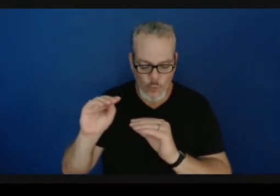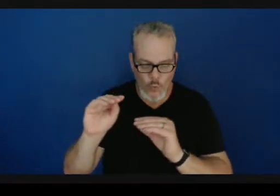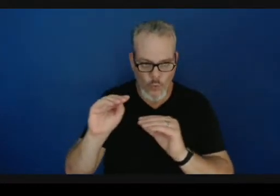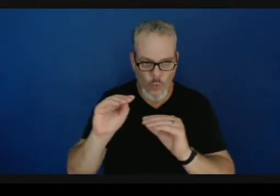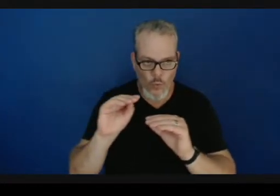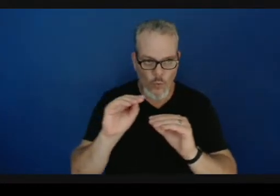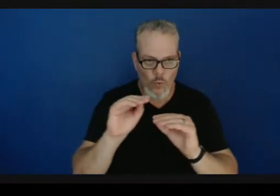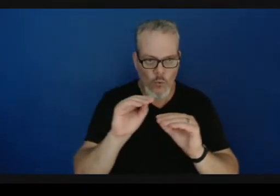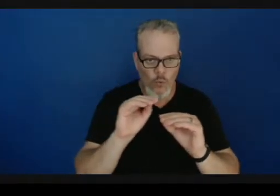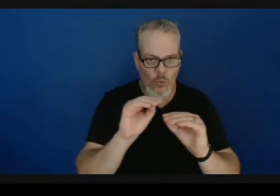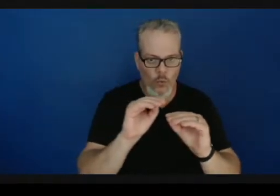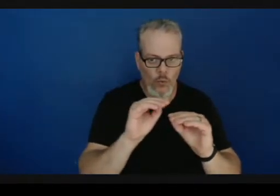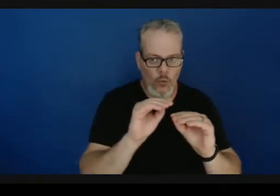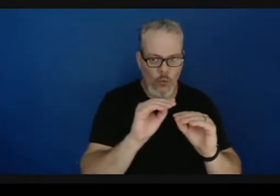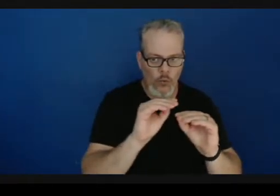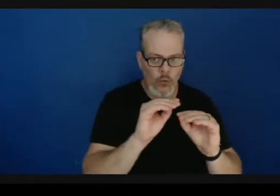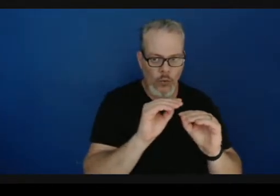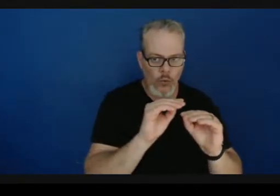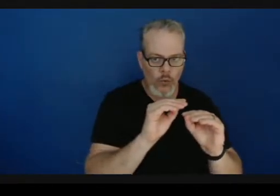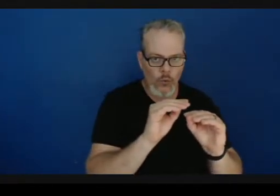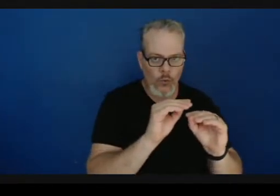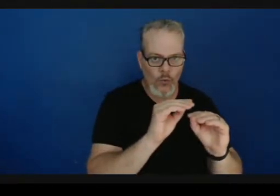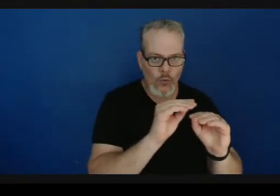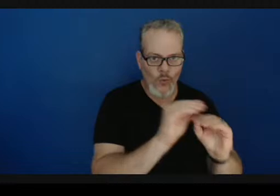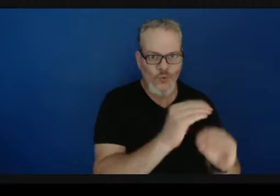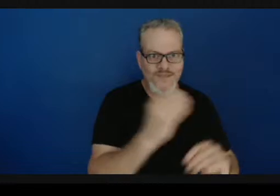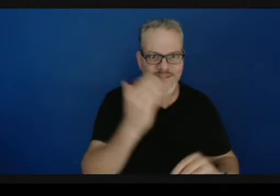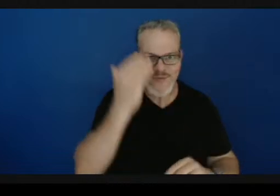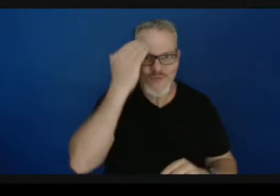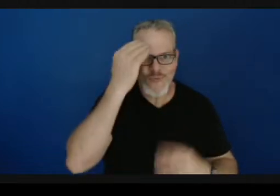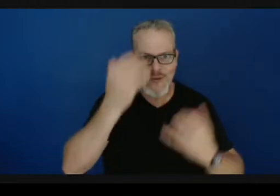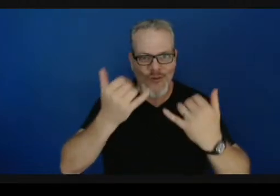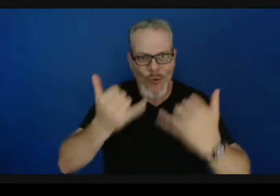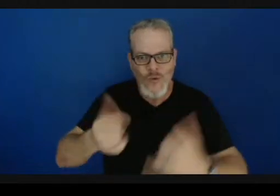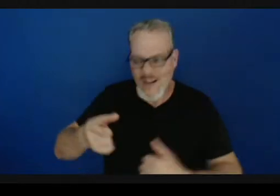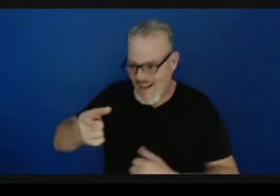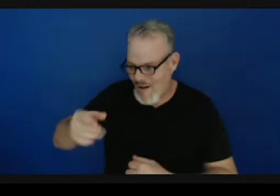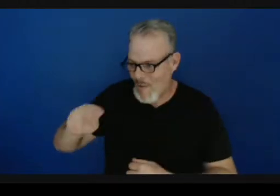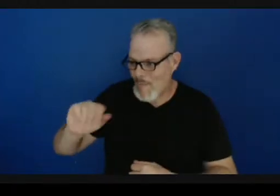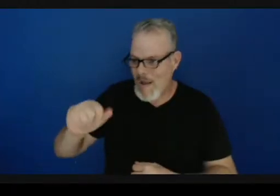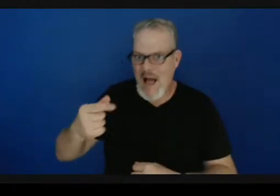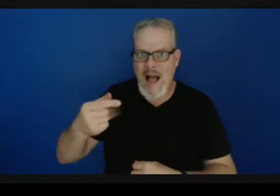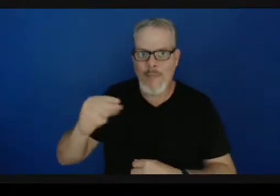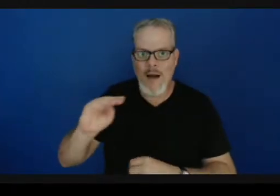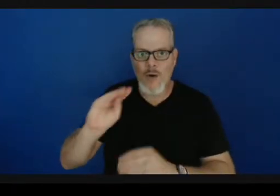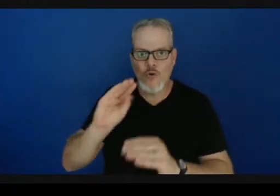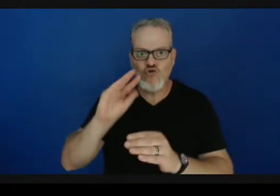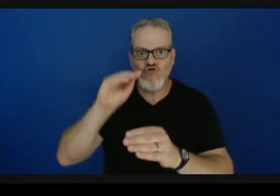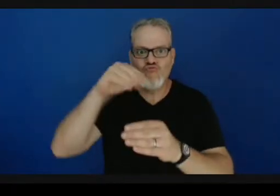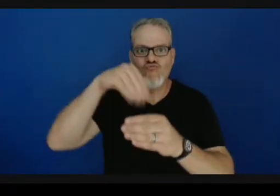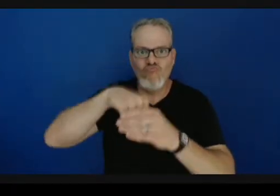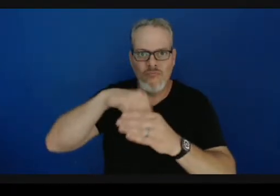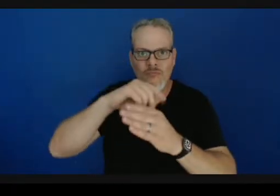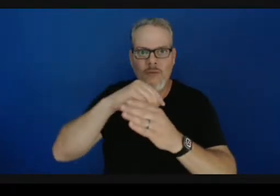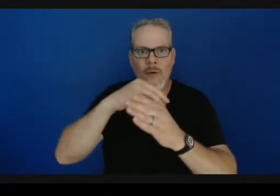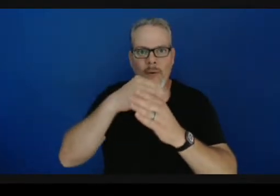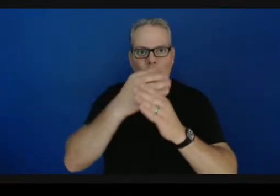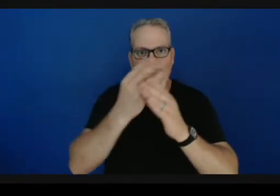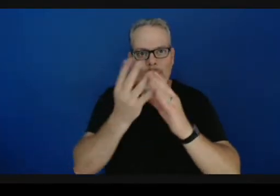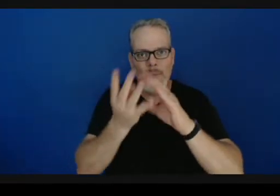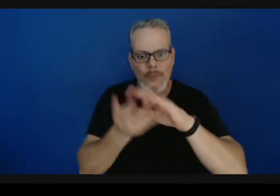the flow really stagnates, as we know now that the magma was going back into the volcano to feed a